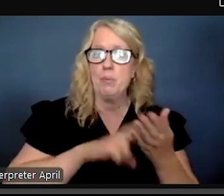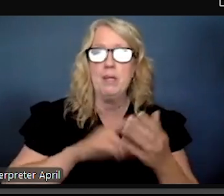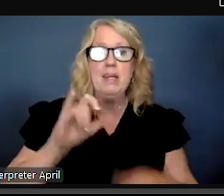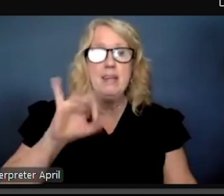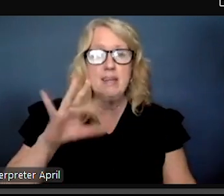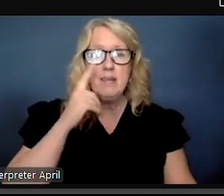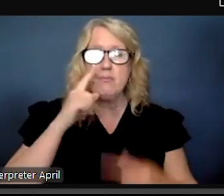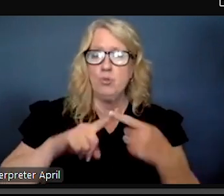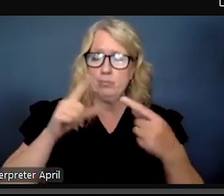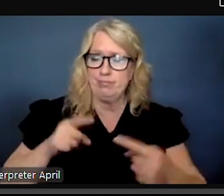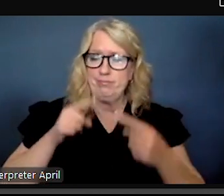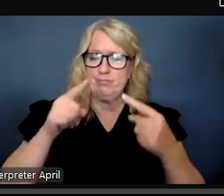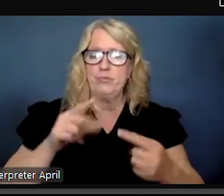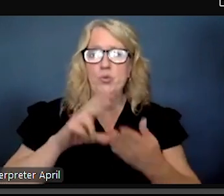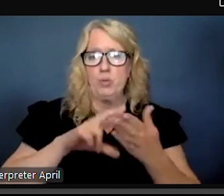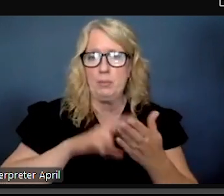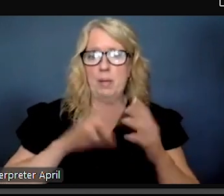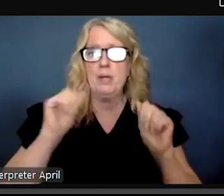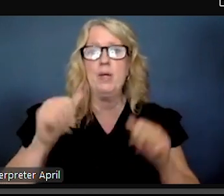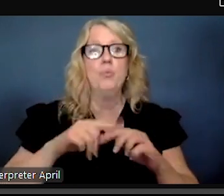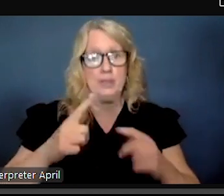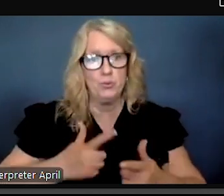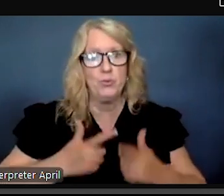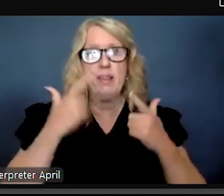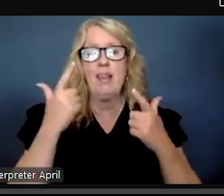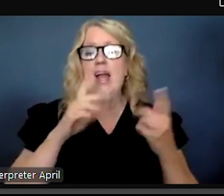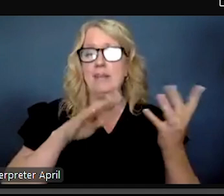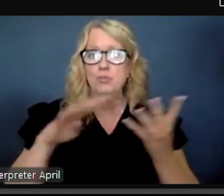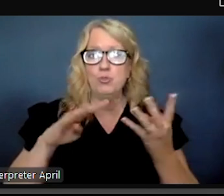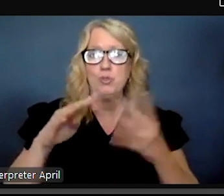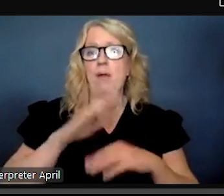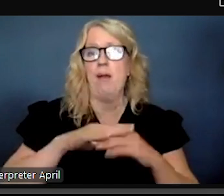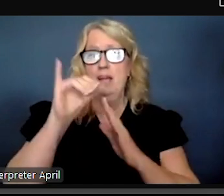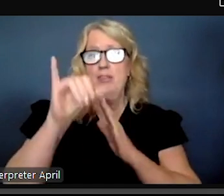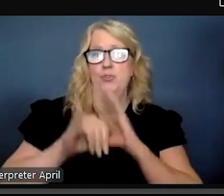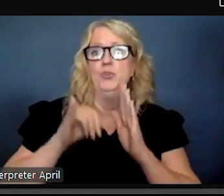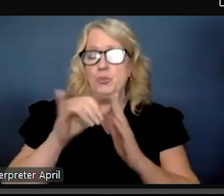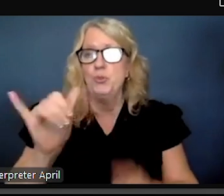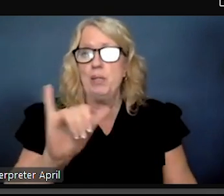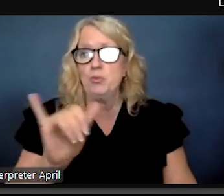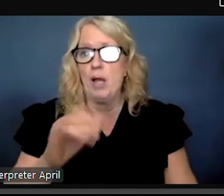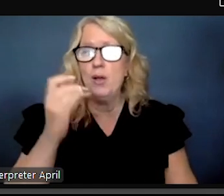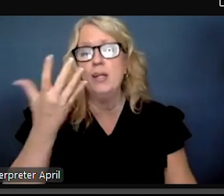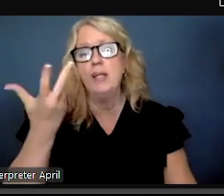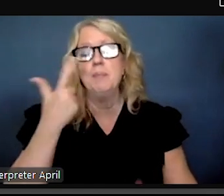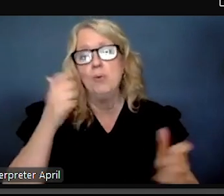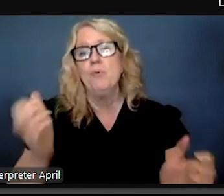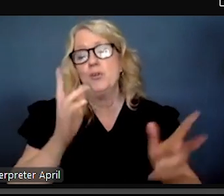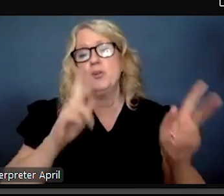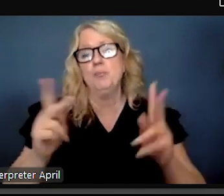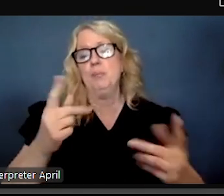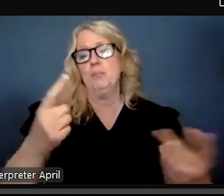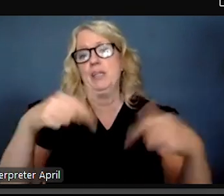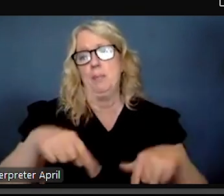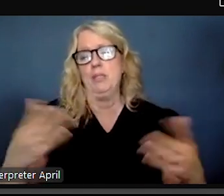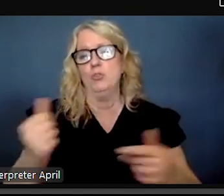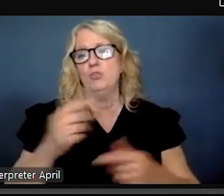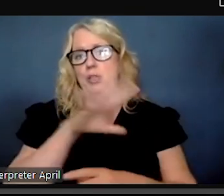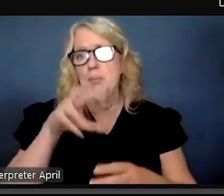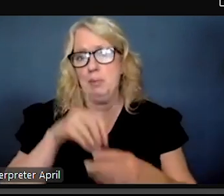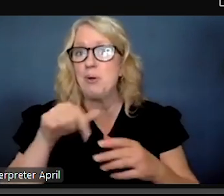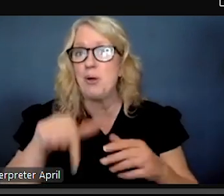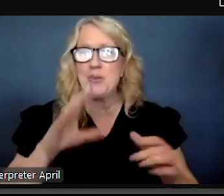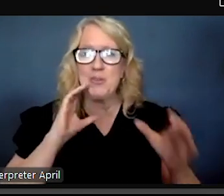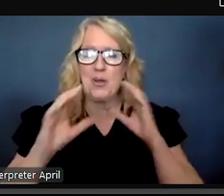have difficulty with that registration, we also live stream this on YouTube as well. Although we encourage people to come here so you can be part of the